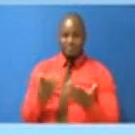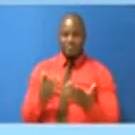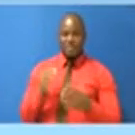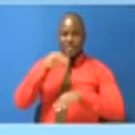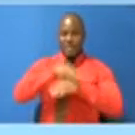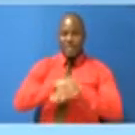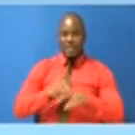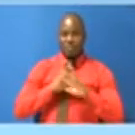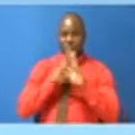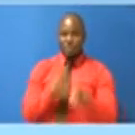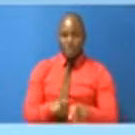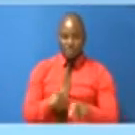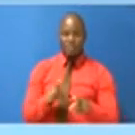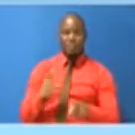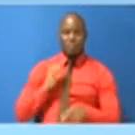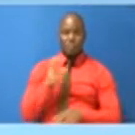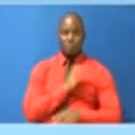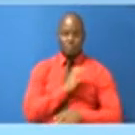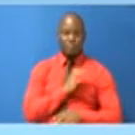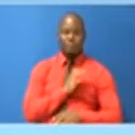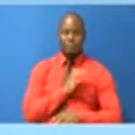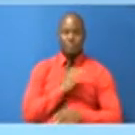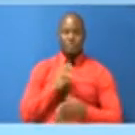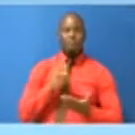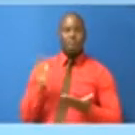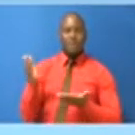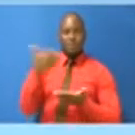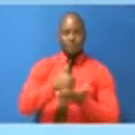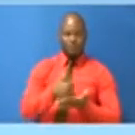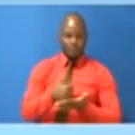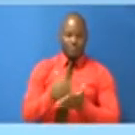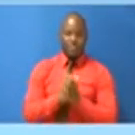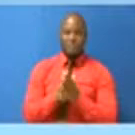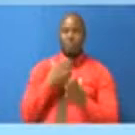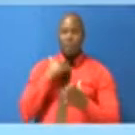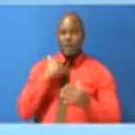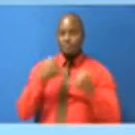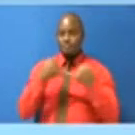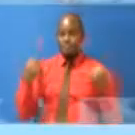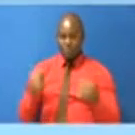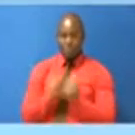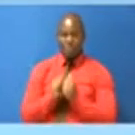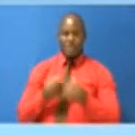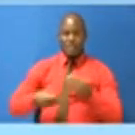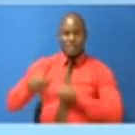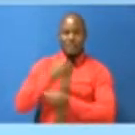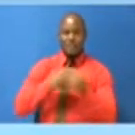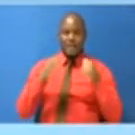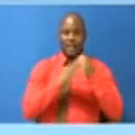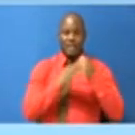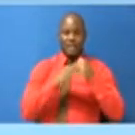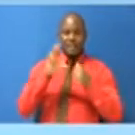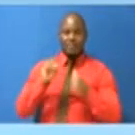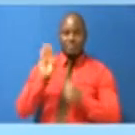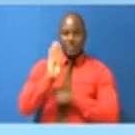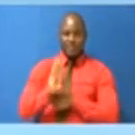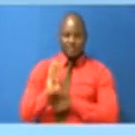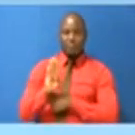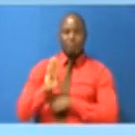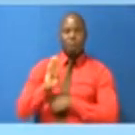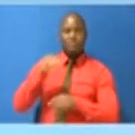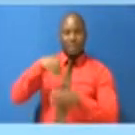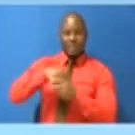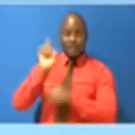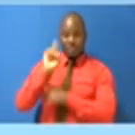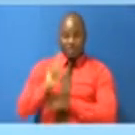reports of the commission for revenue allocation with six revenue lines we can generate 80 billion own source revenue in